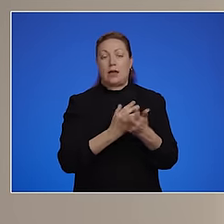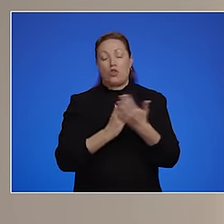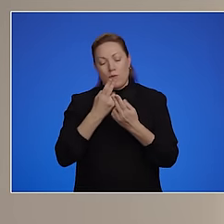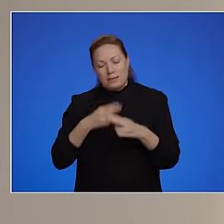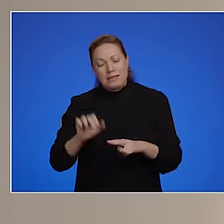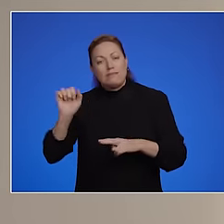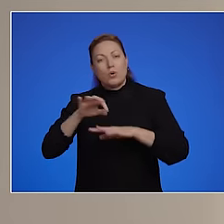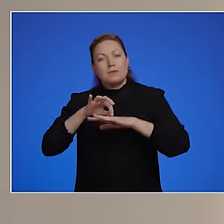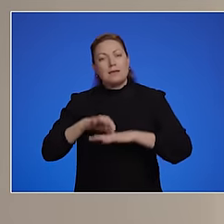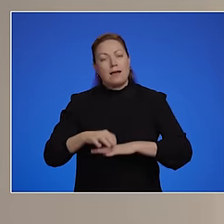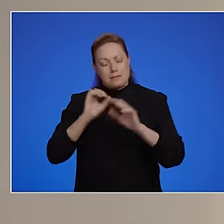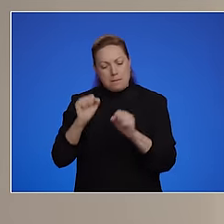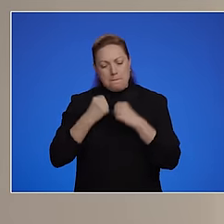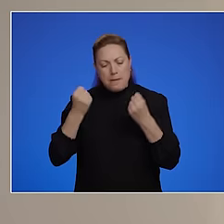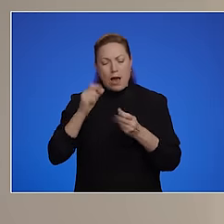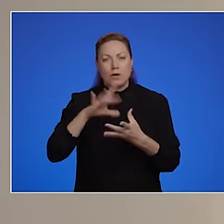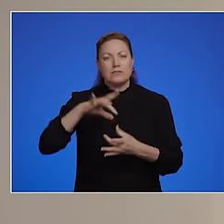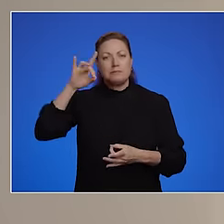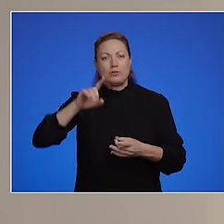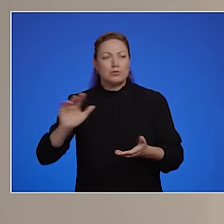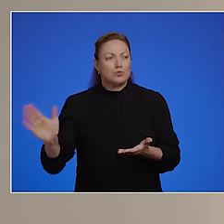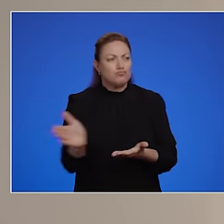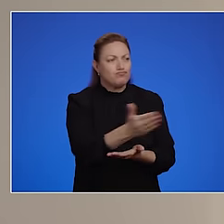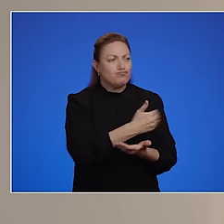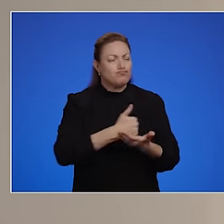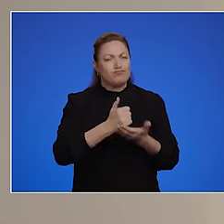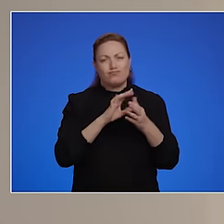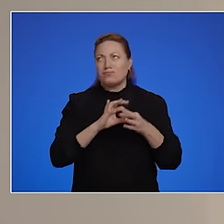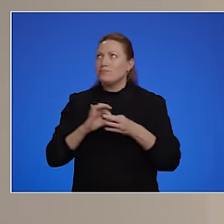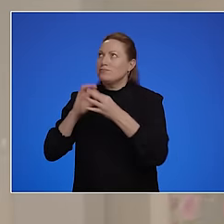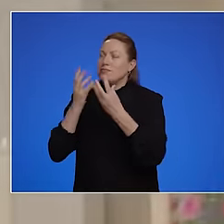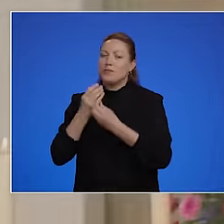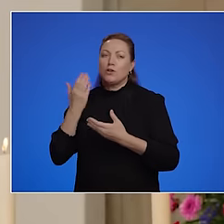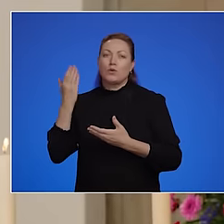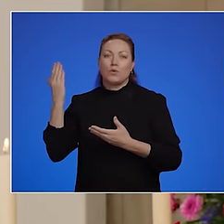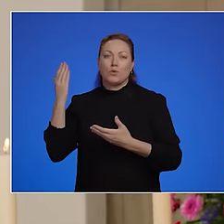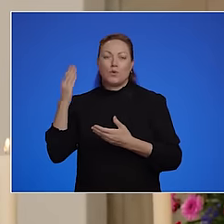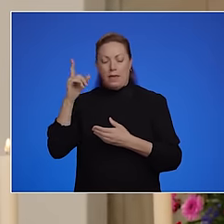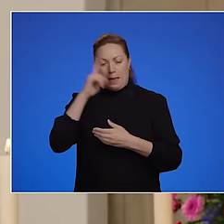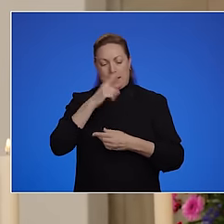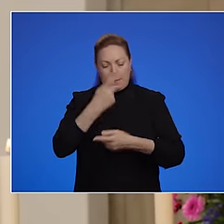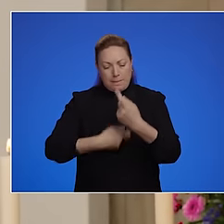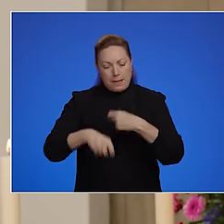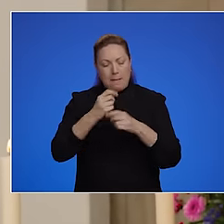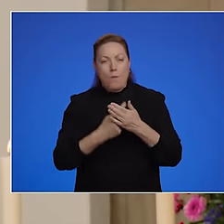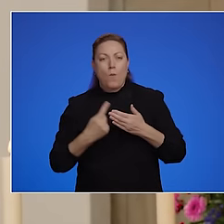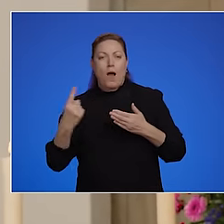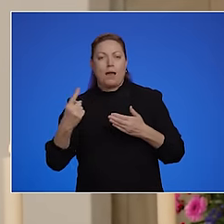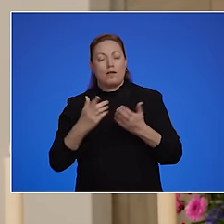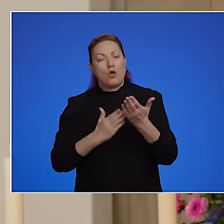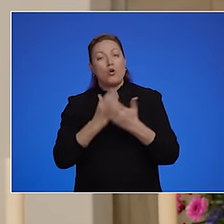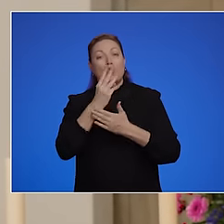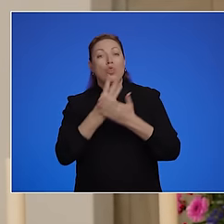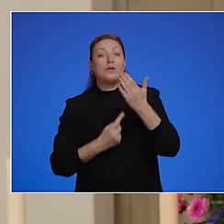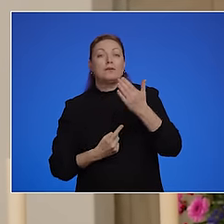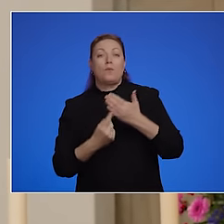through the blood of your Son and the power of the Spirit, you gathered them again to yourself, that a people formed as one by the unity